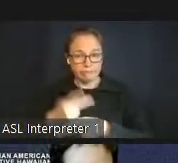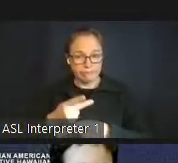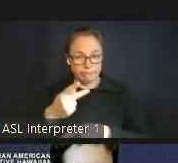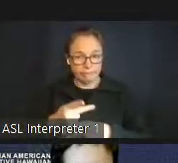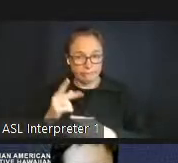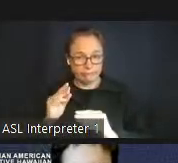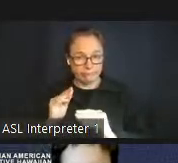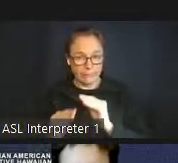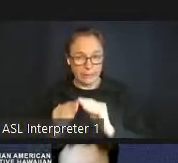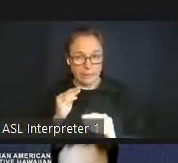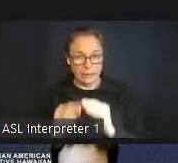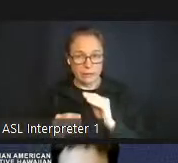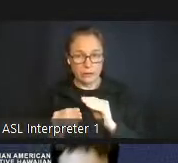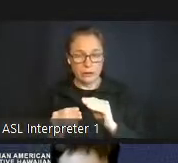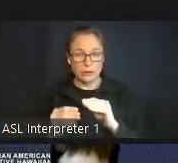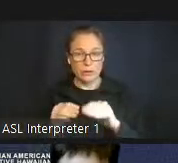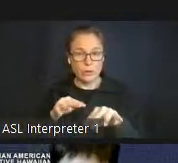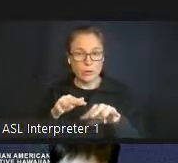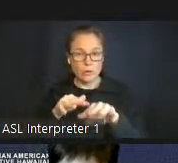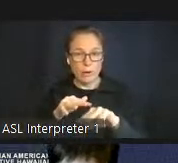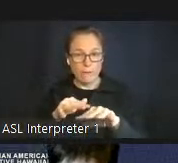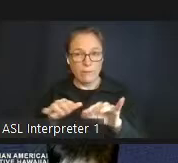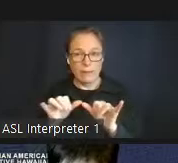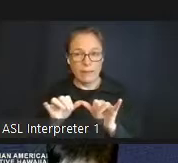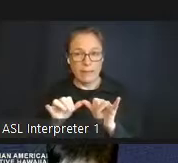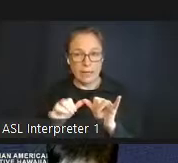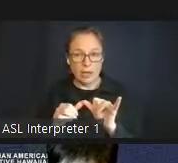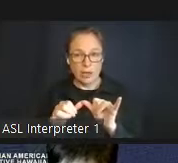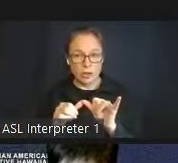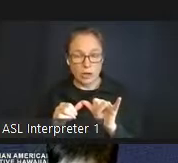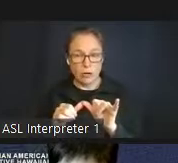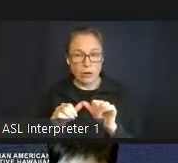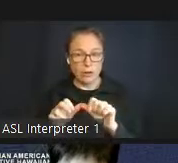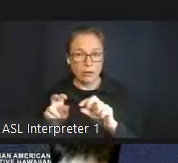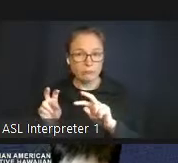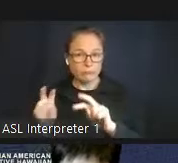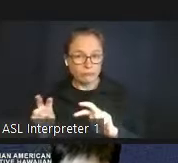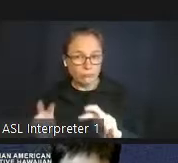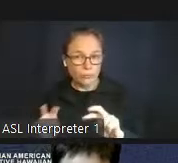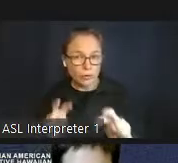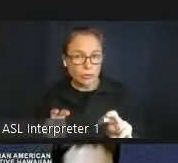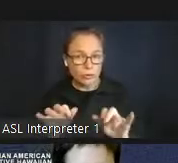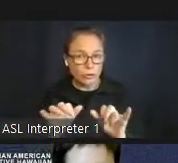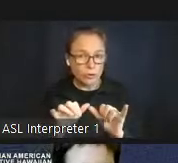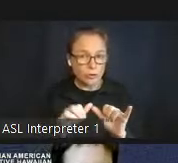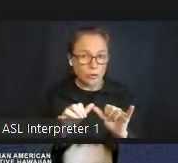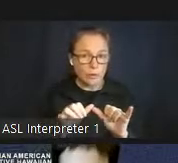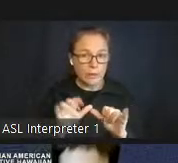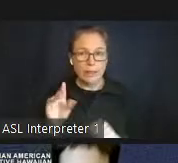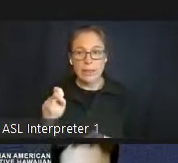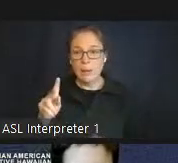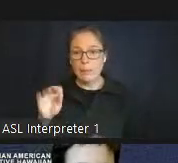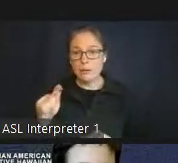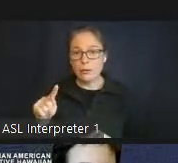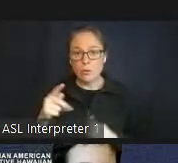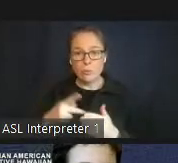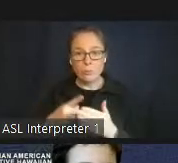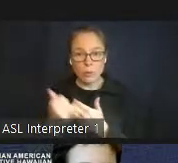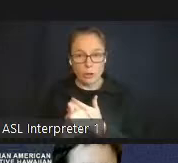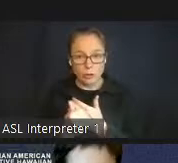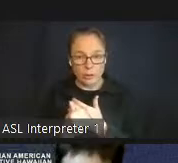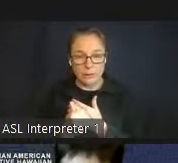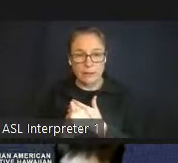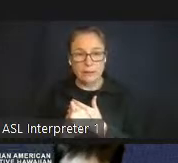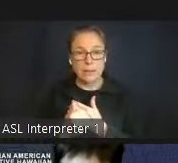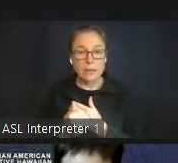traffic engineering, survey, and capital project delivery. The primary revenue source for